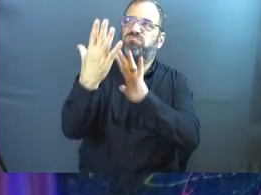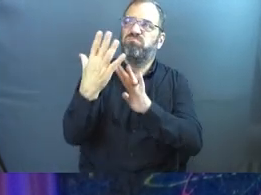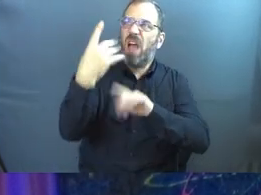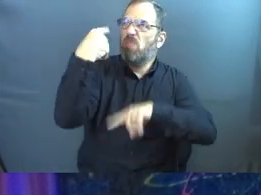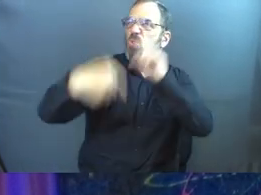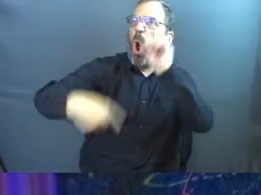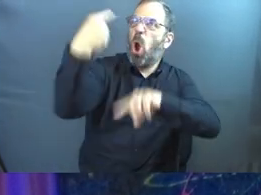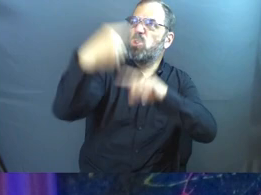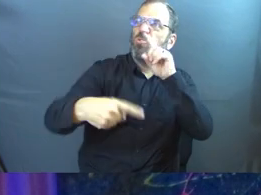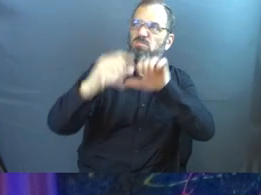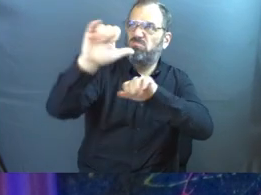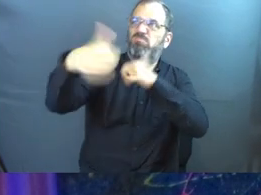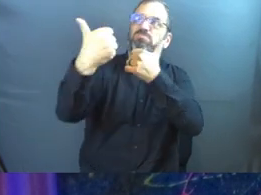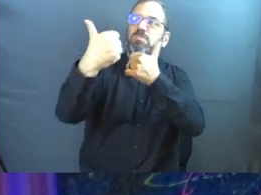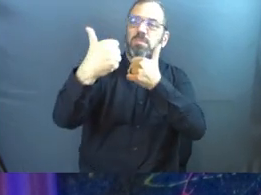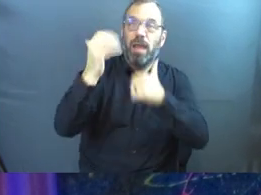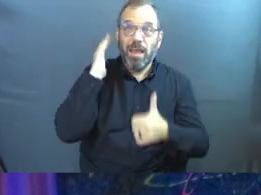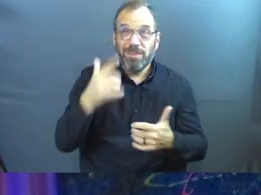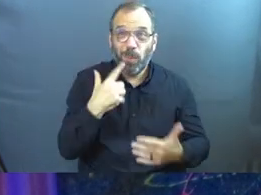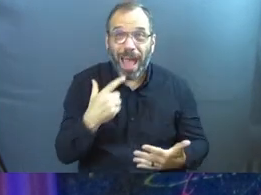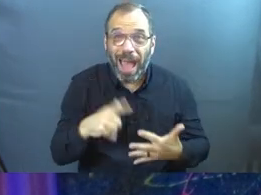says. I love that.